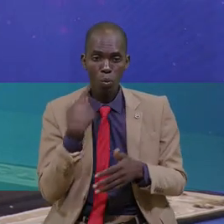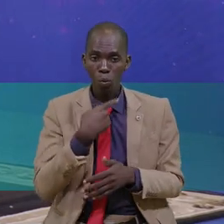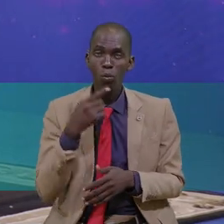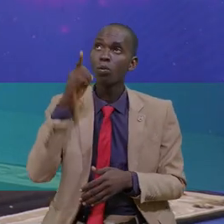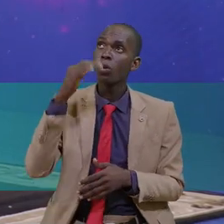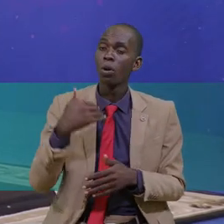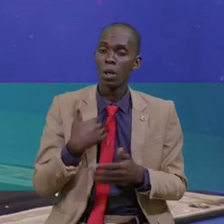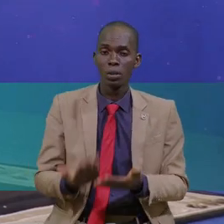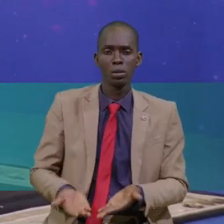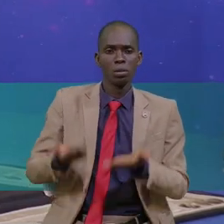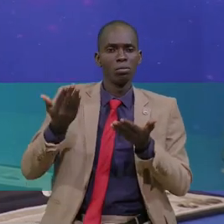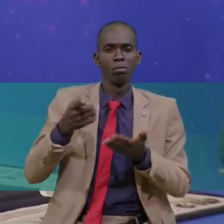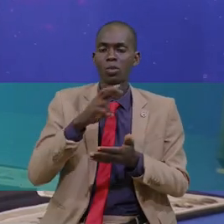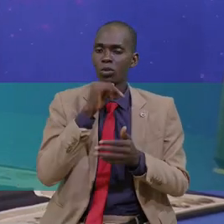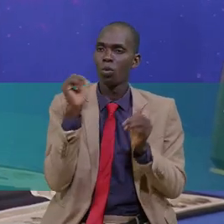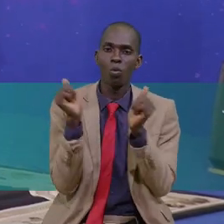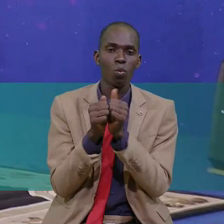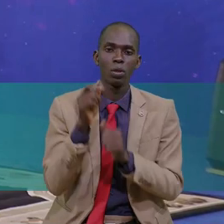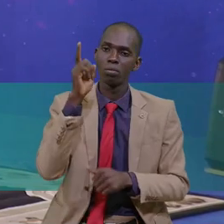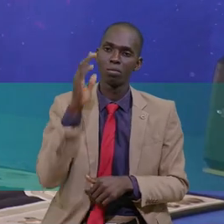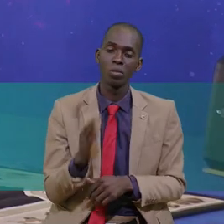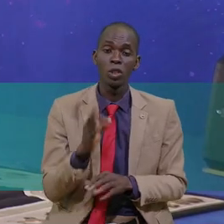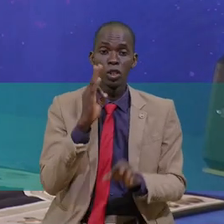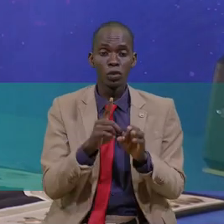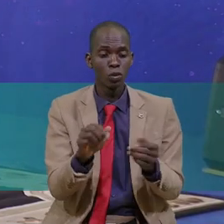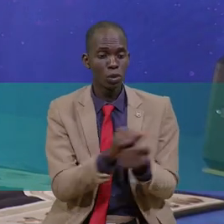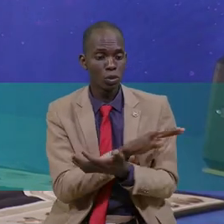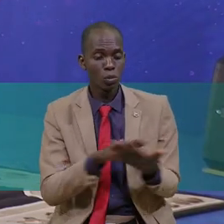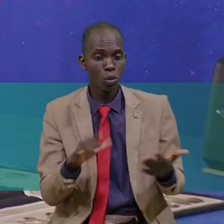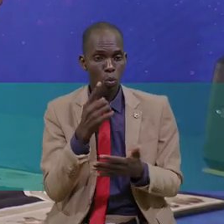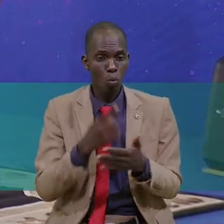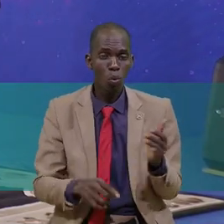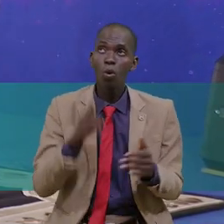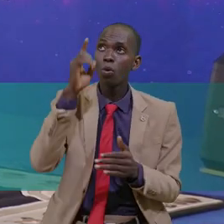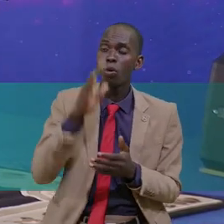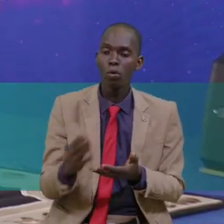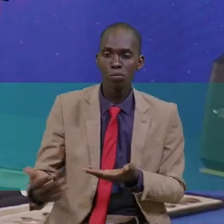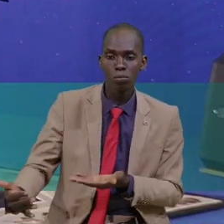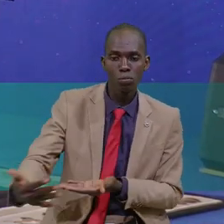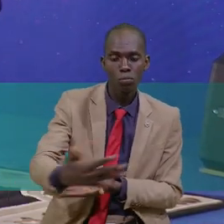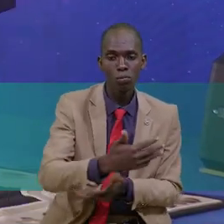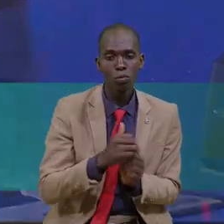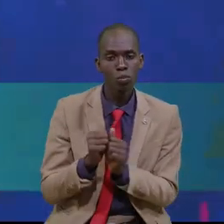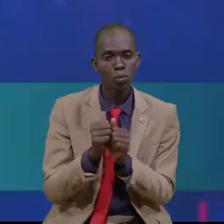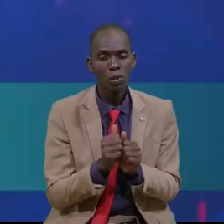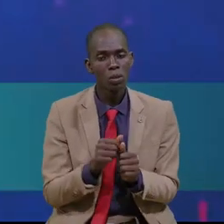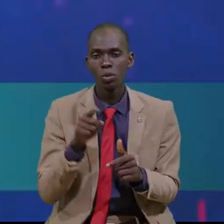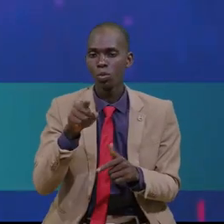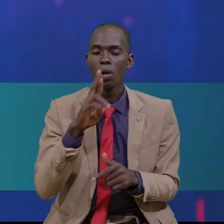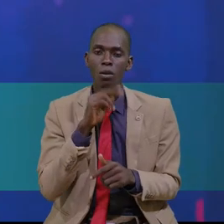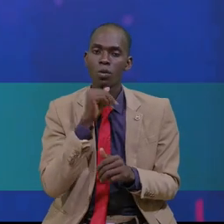shatter what God is putting together, you are not of God. It says, wherefore God